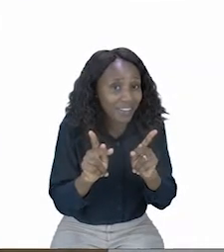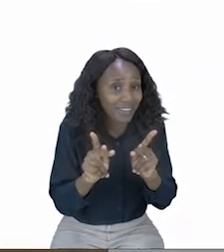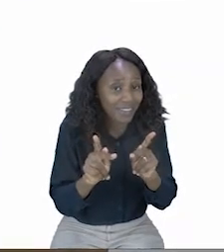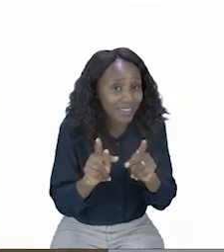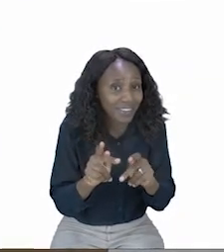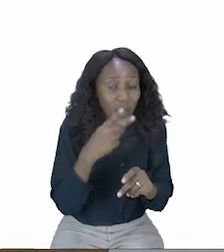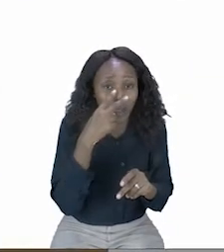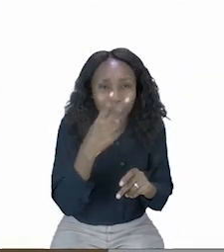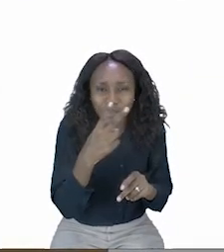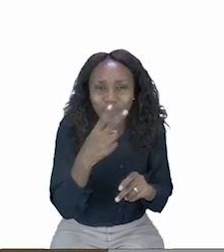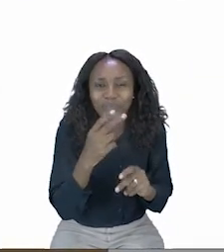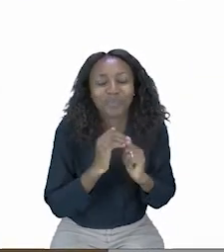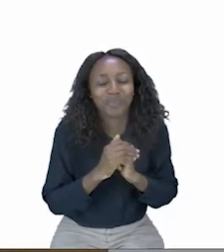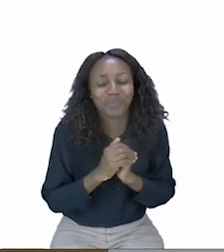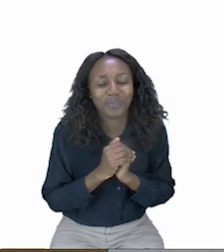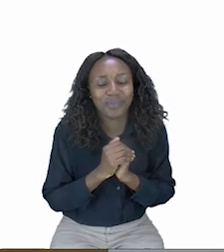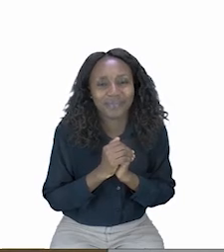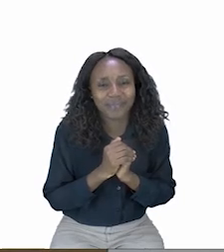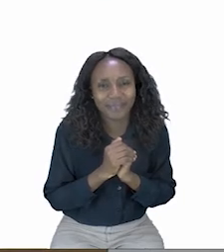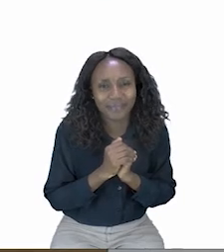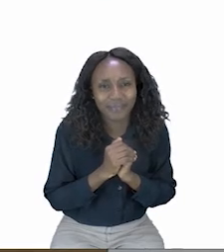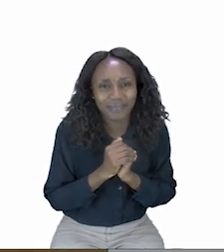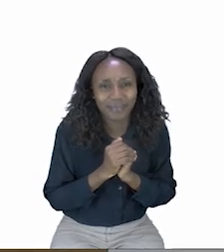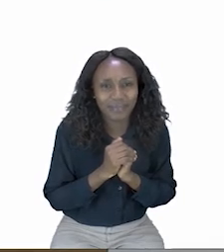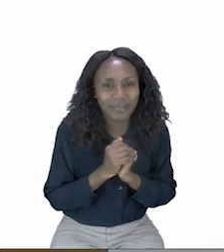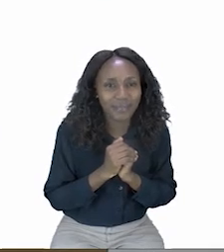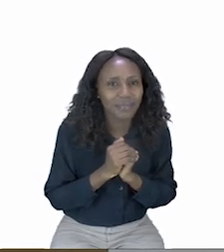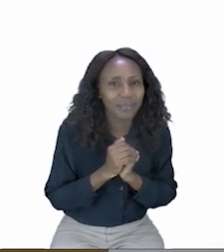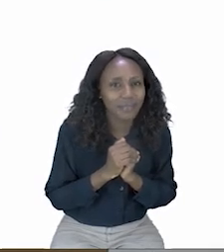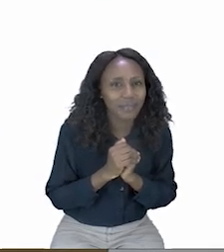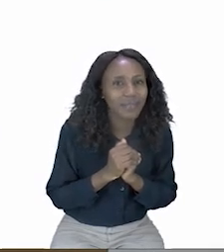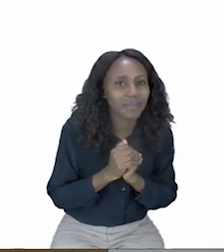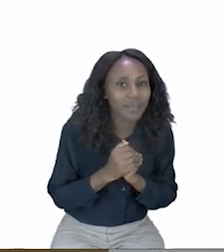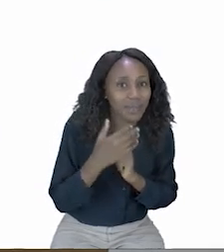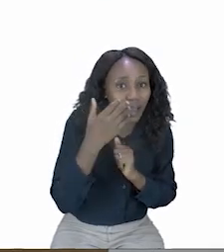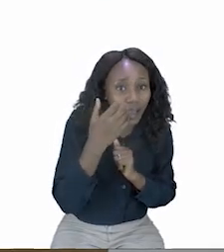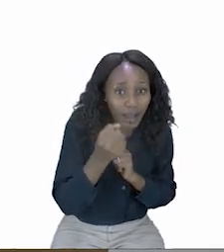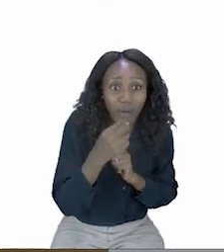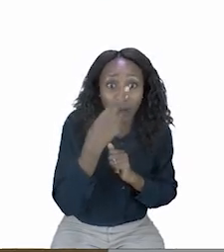look at my table. On my table, I have a red